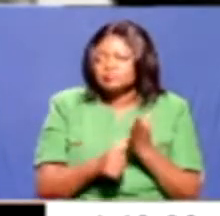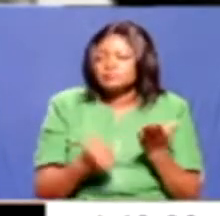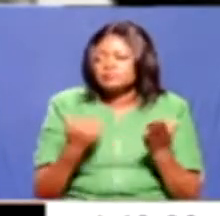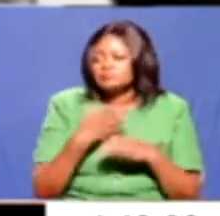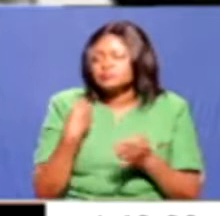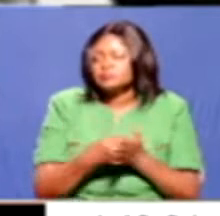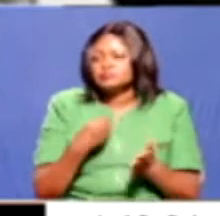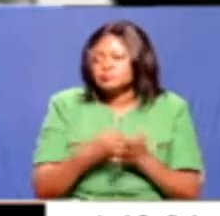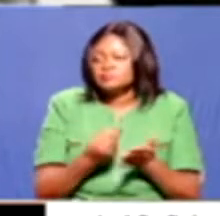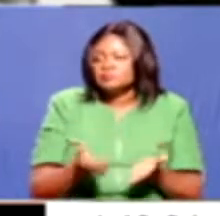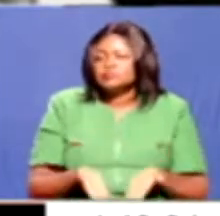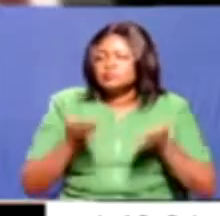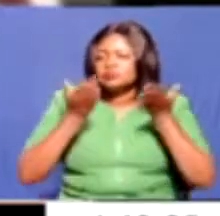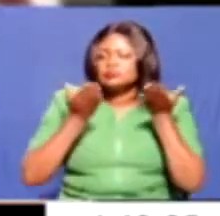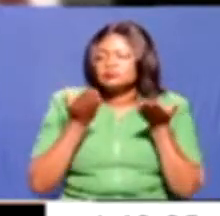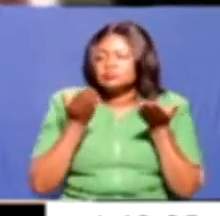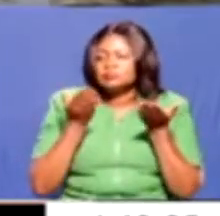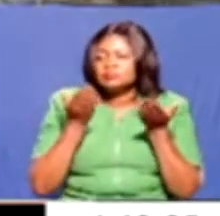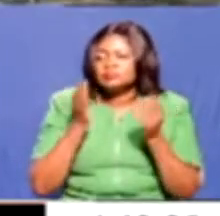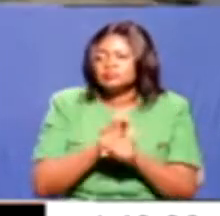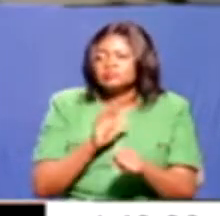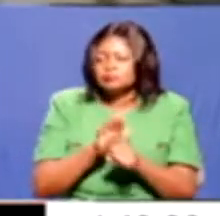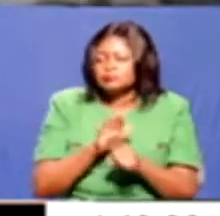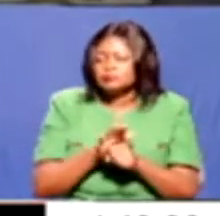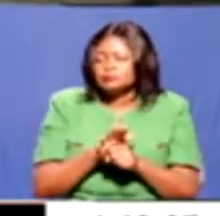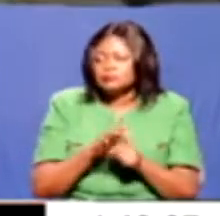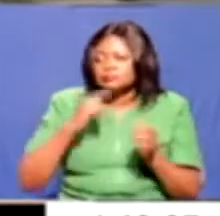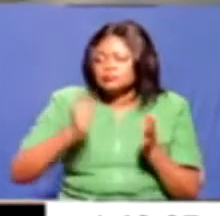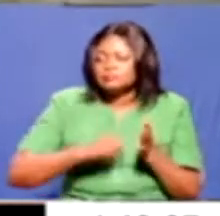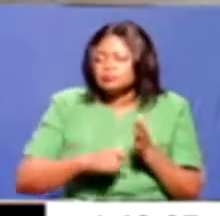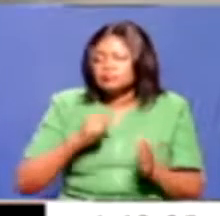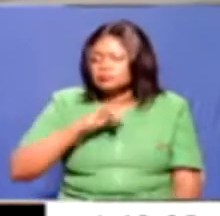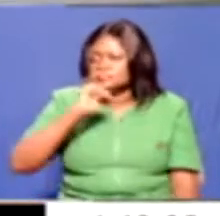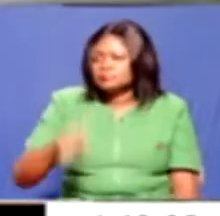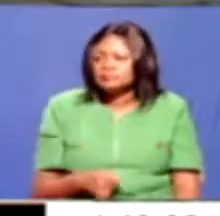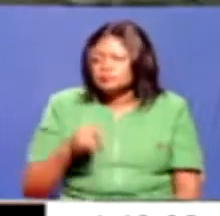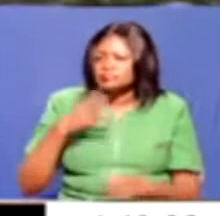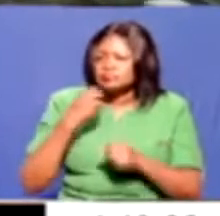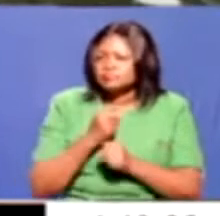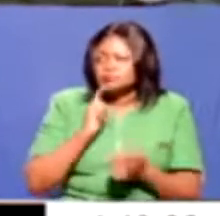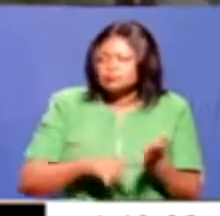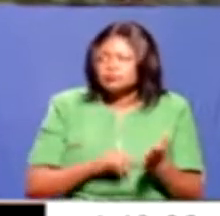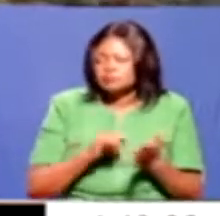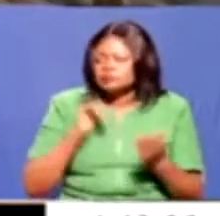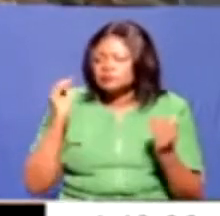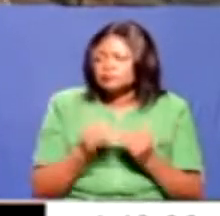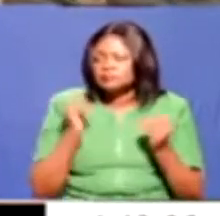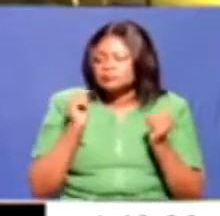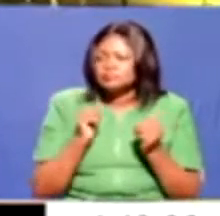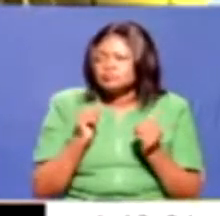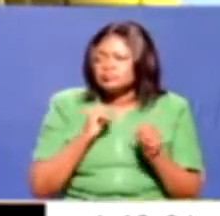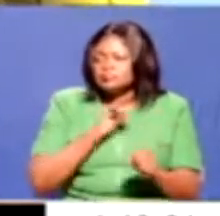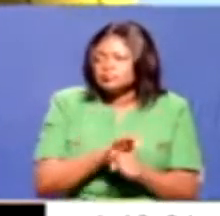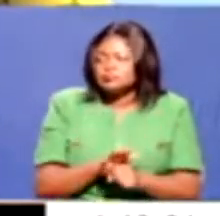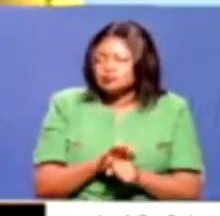the upgrade of 6 refineries to cleaner fuels. In January, the association warned that the impact of COVID-19 meant it was